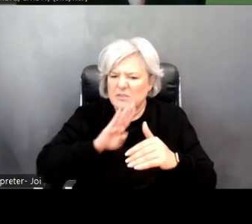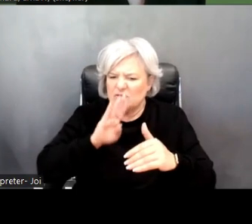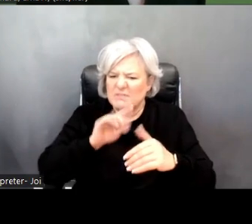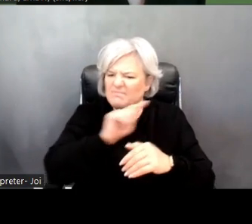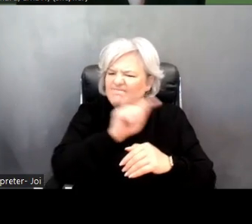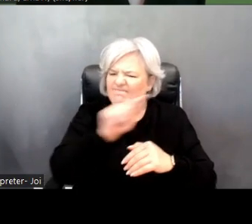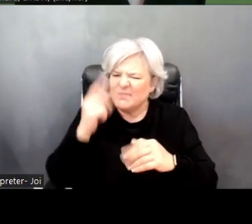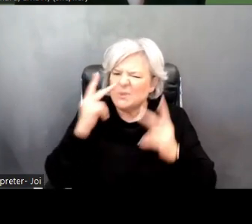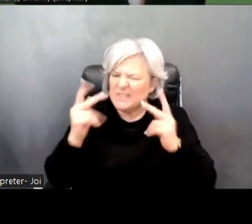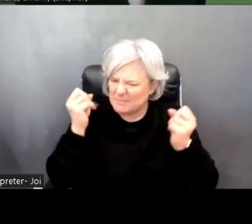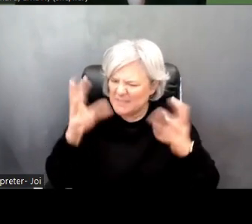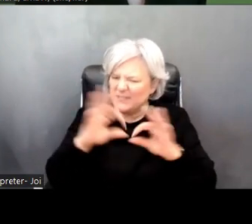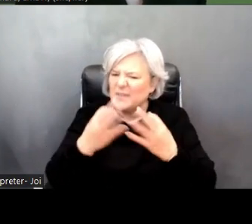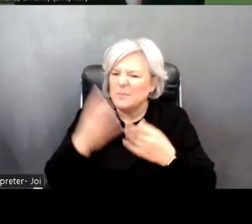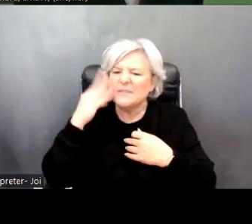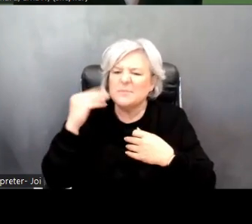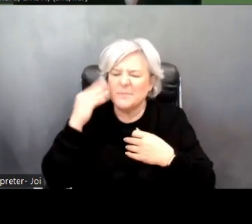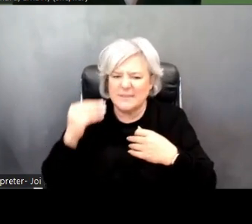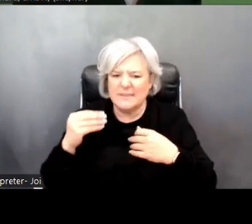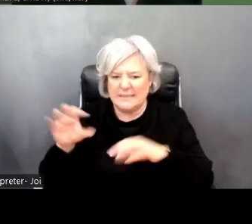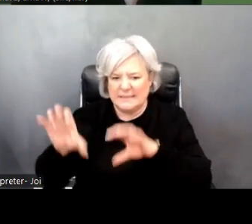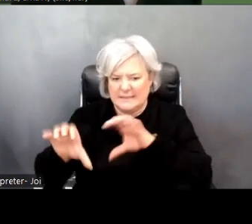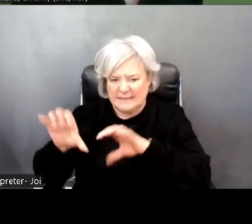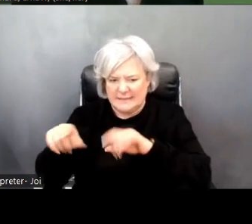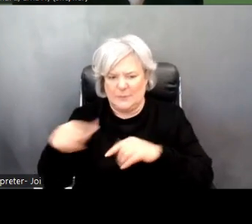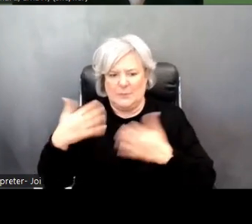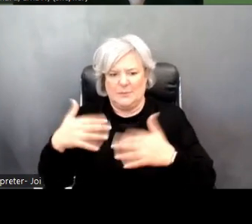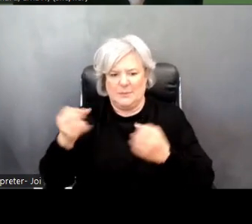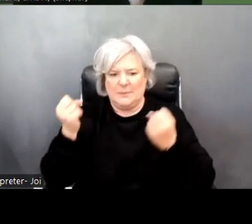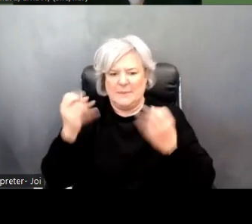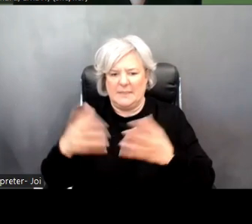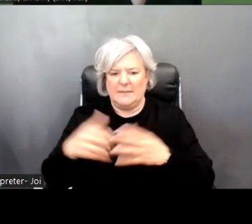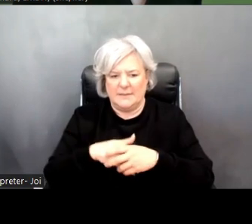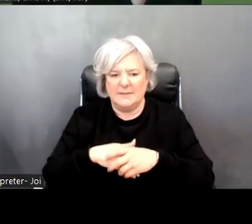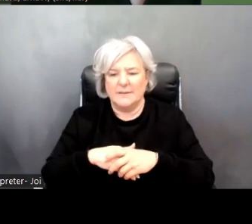Chat box. I'm seeing a lot of chats in here.